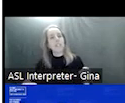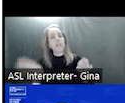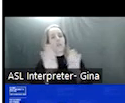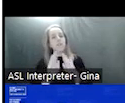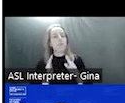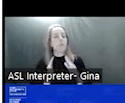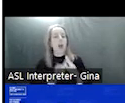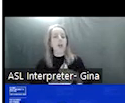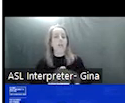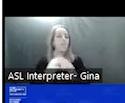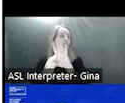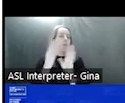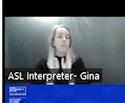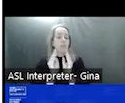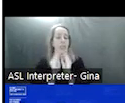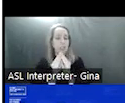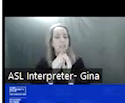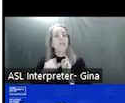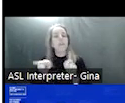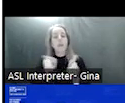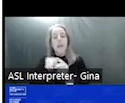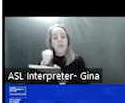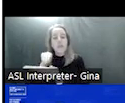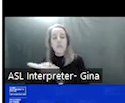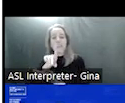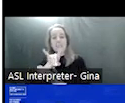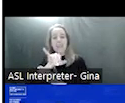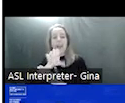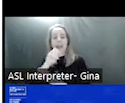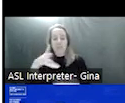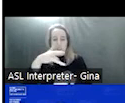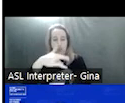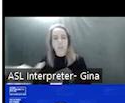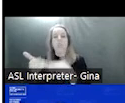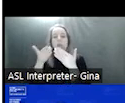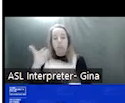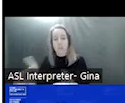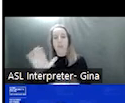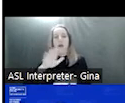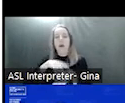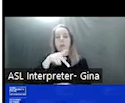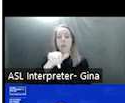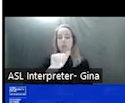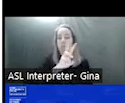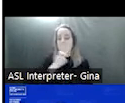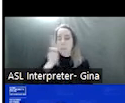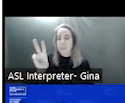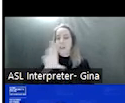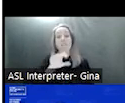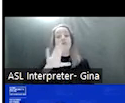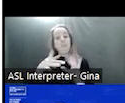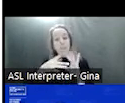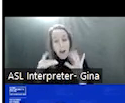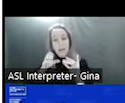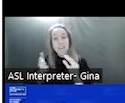As noted, the draft environmental impact statement is available on the Port Authority website, and your comments can be submitted via the